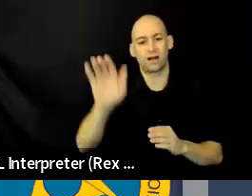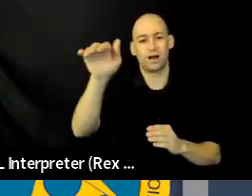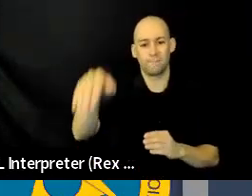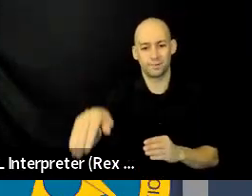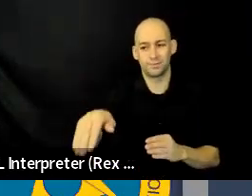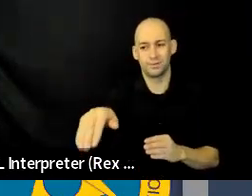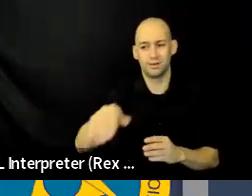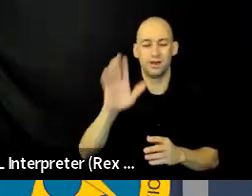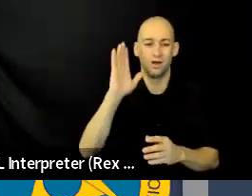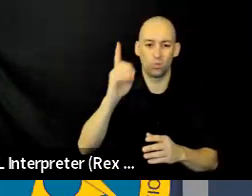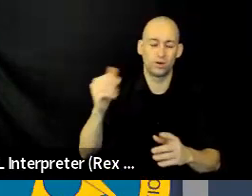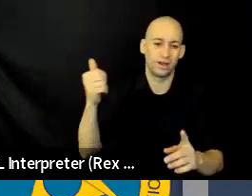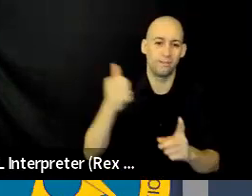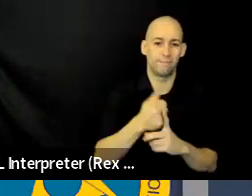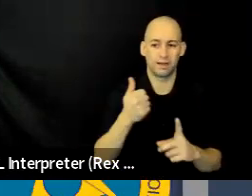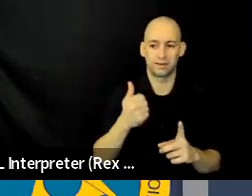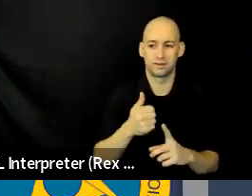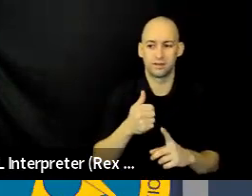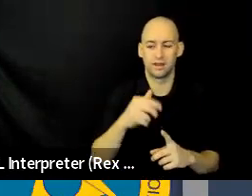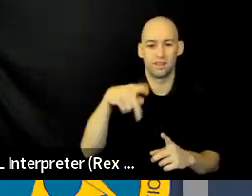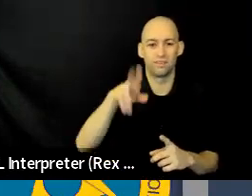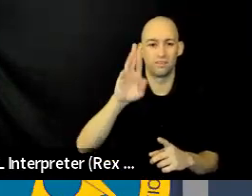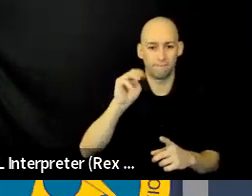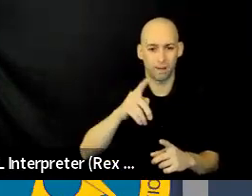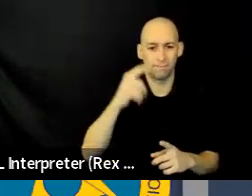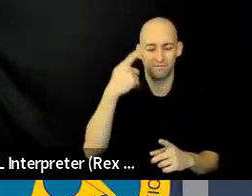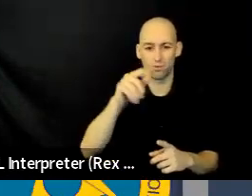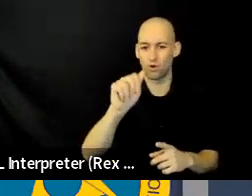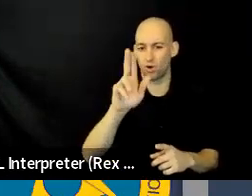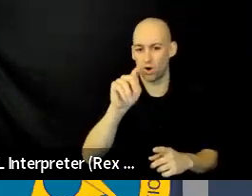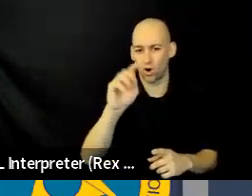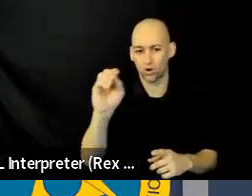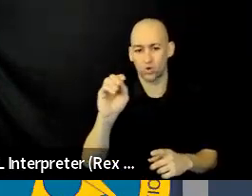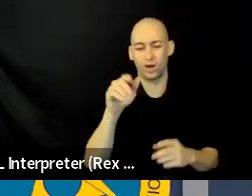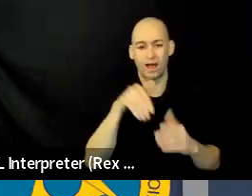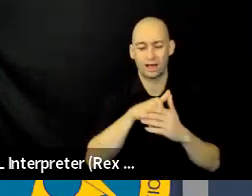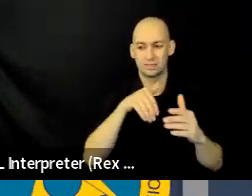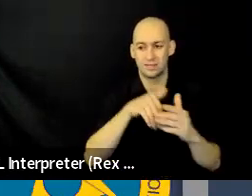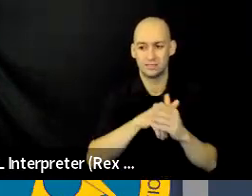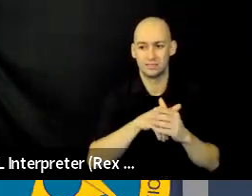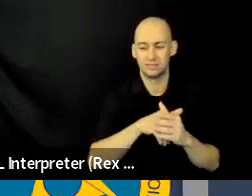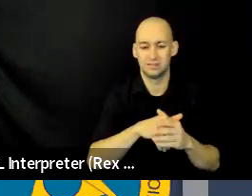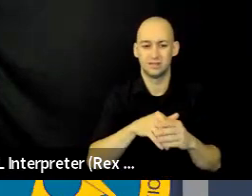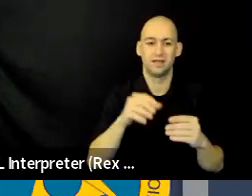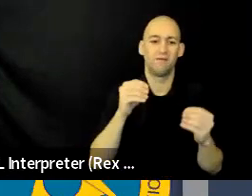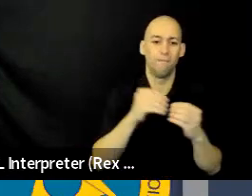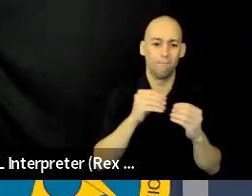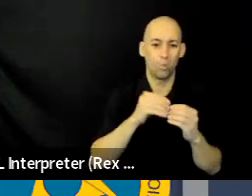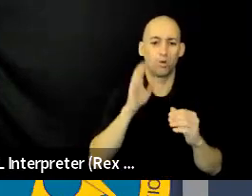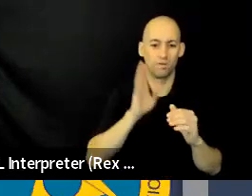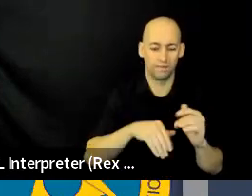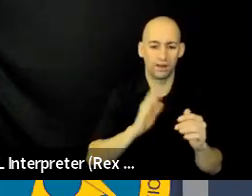up impacting the pumps for the auto access at their facility even further than what we're impacting